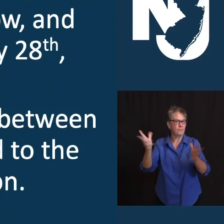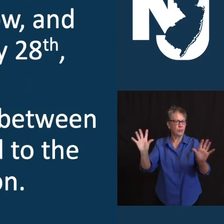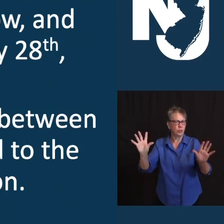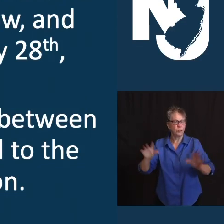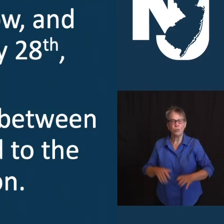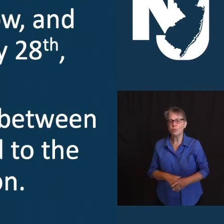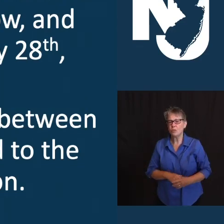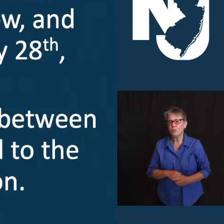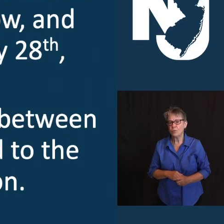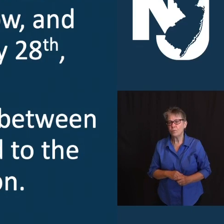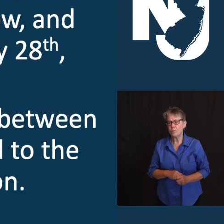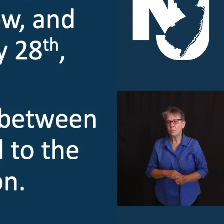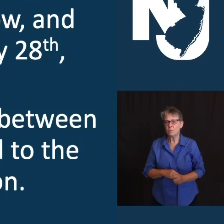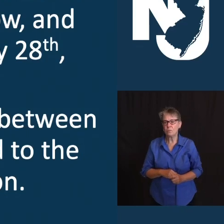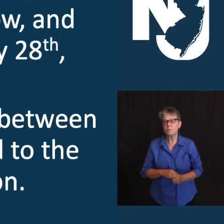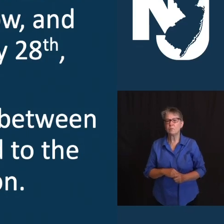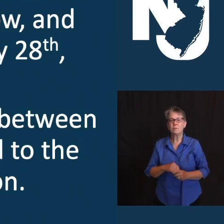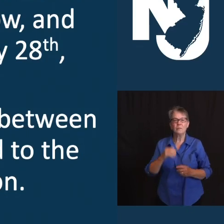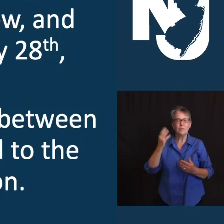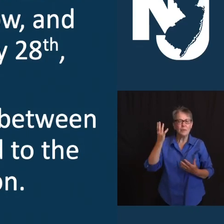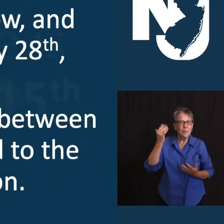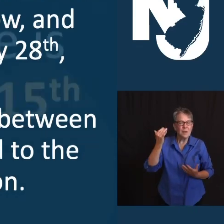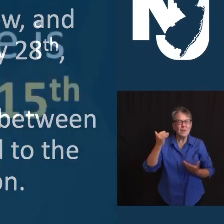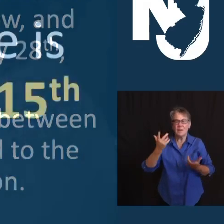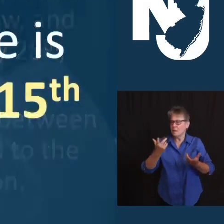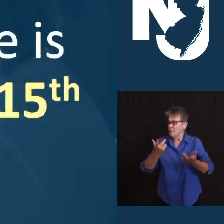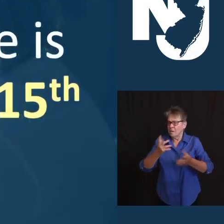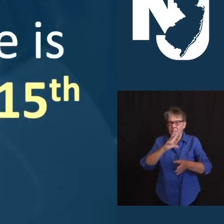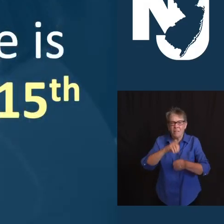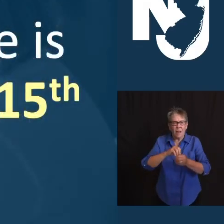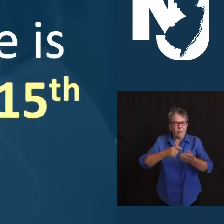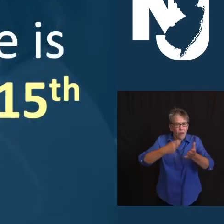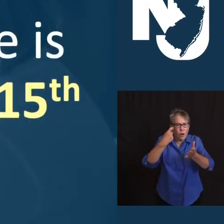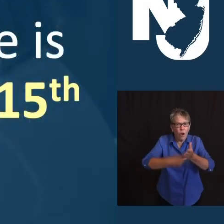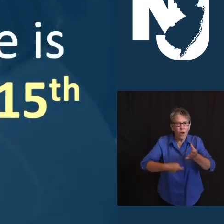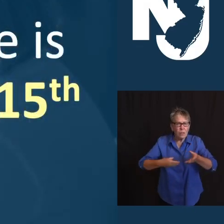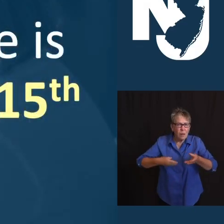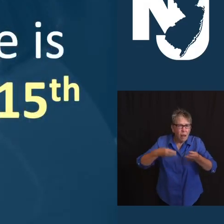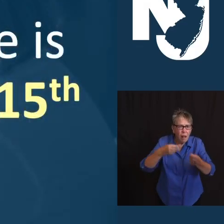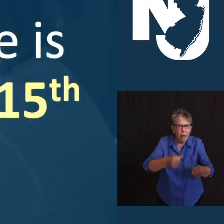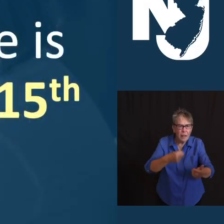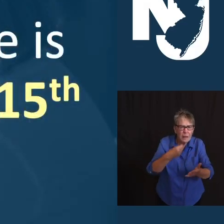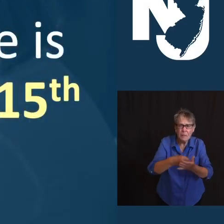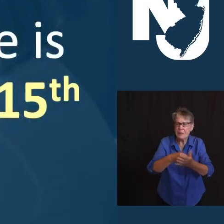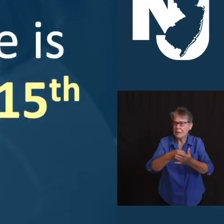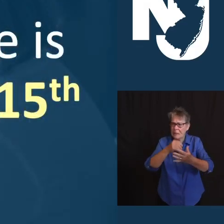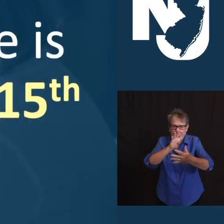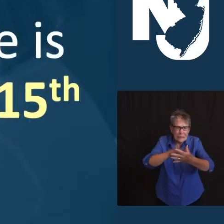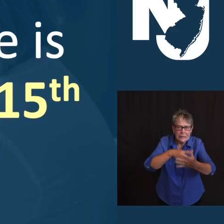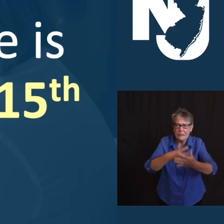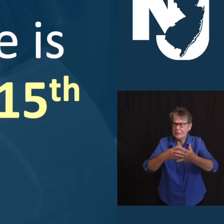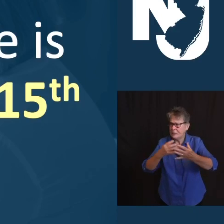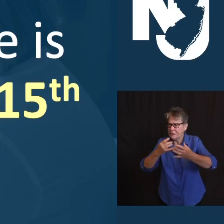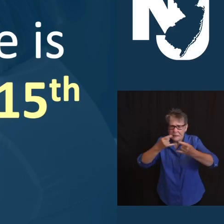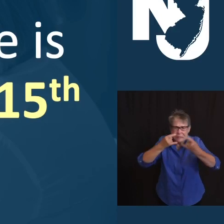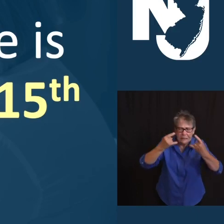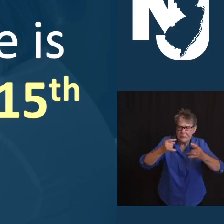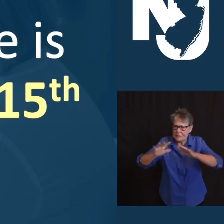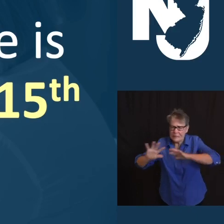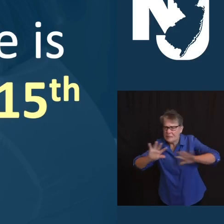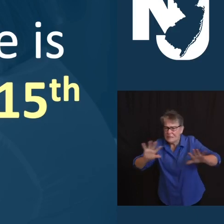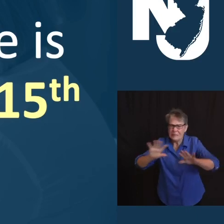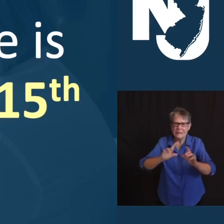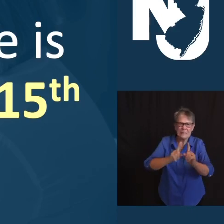step. Next, as a quick reminder, the state tax filing deadline is this Wednesday,